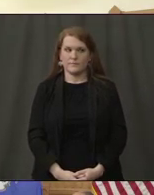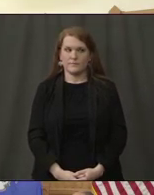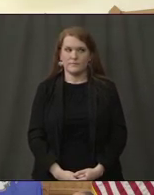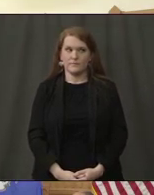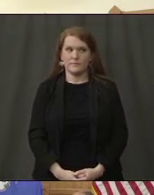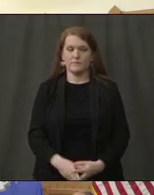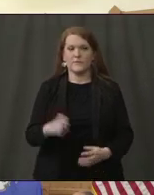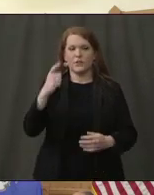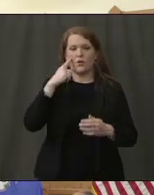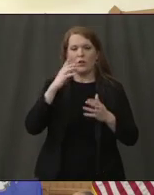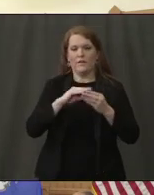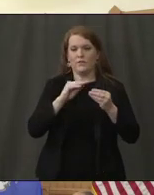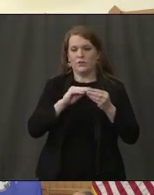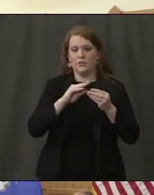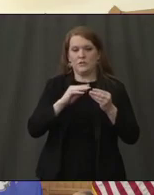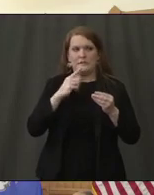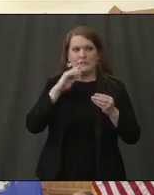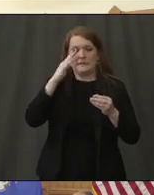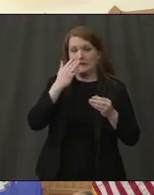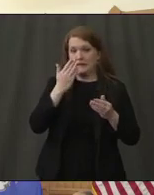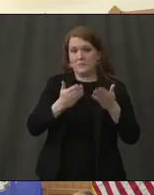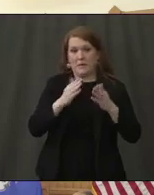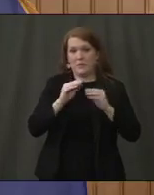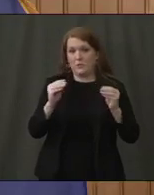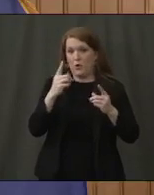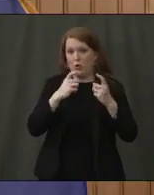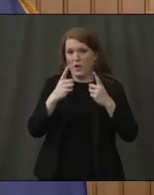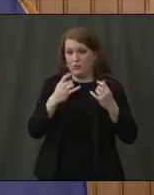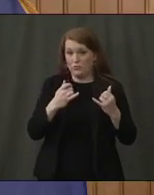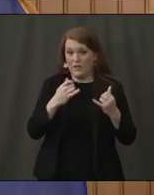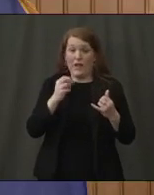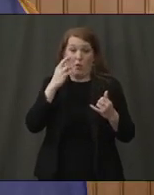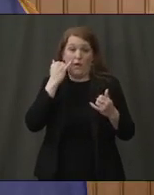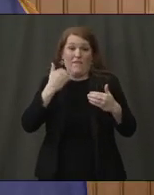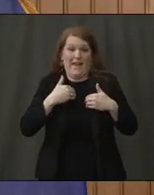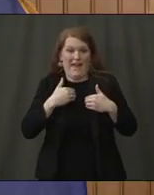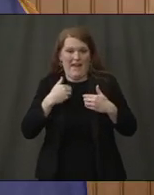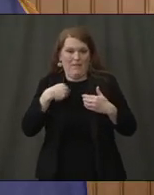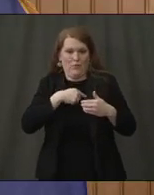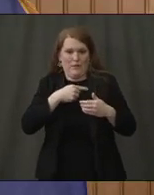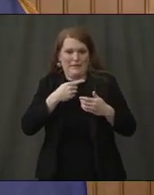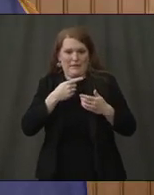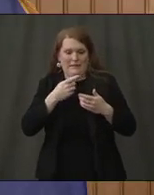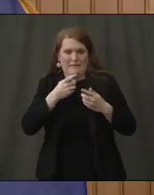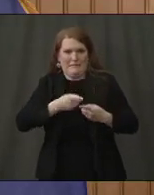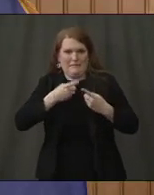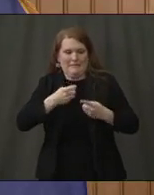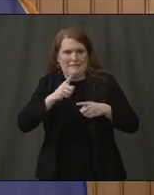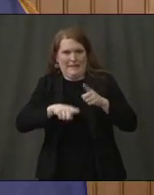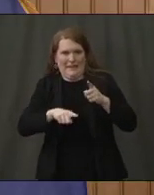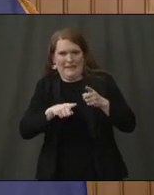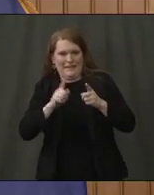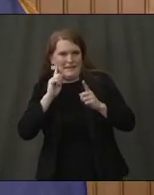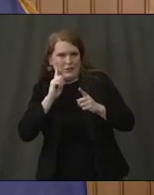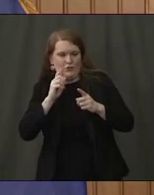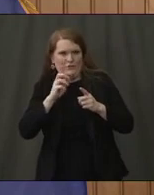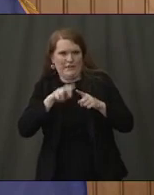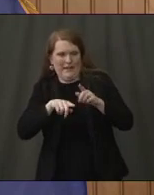Looks like maybe there are not any questions right now, or at least we're having a hard time getting them. Let me just conclude with this.